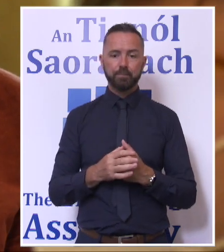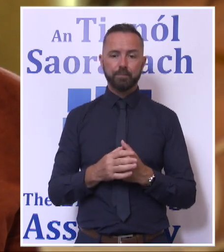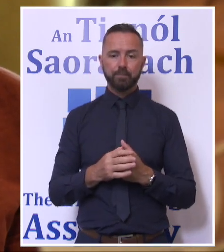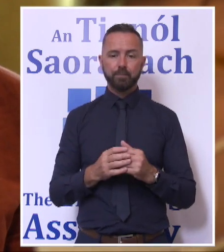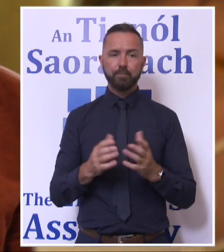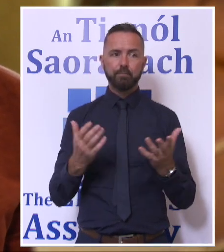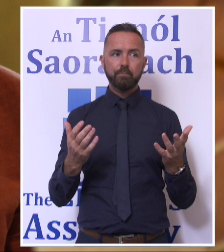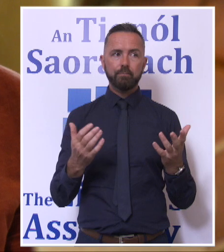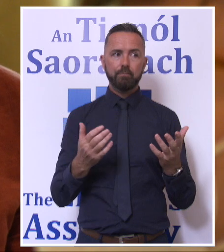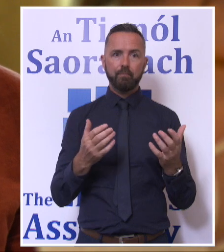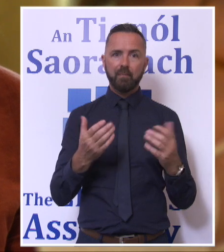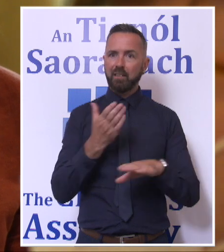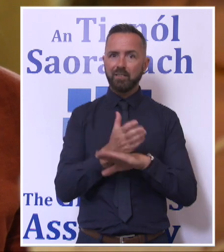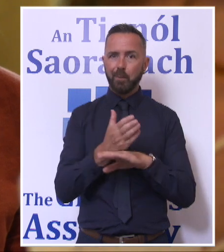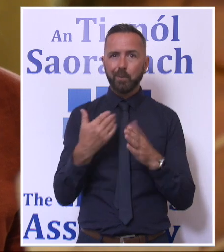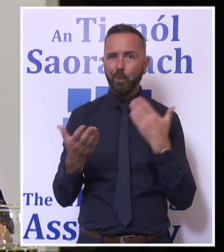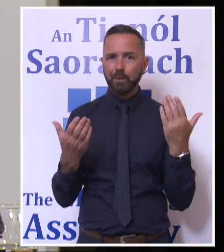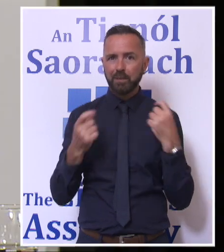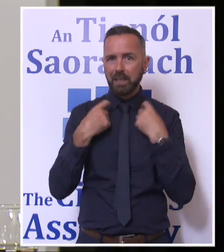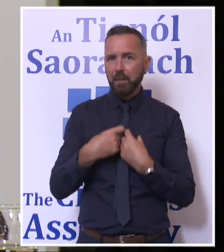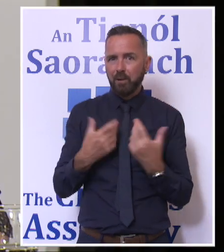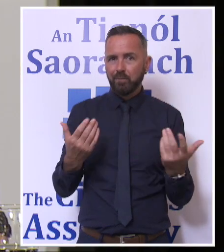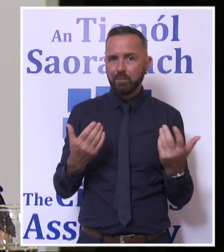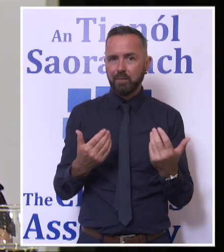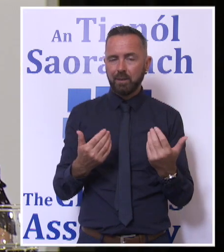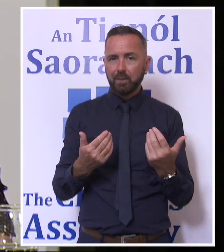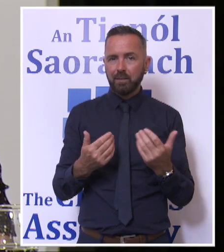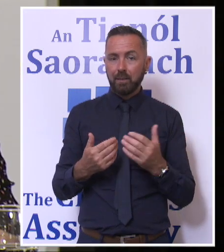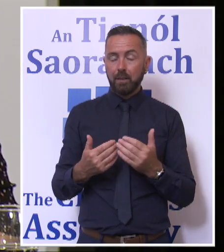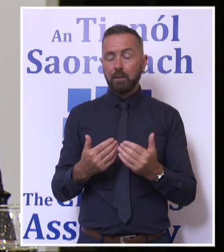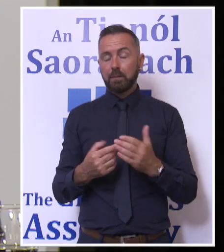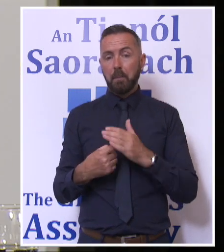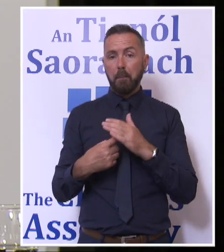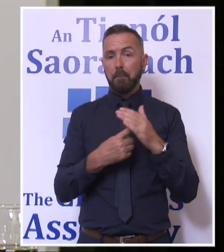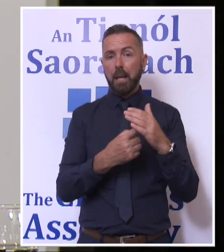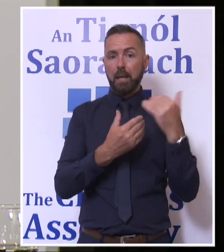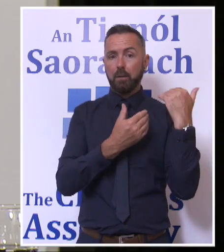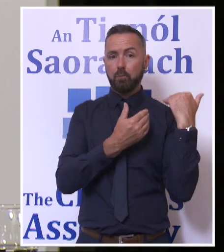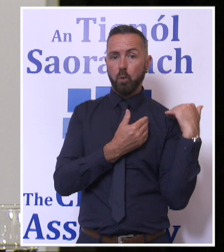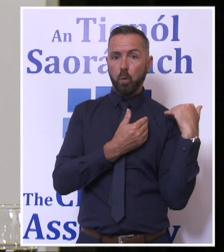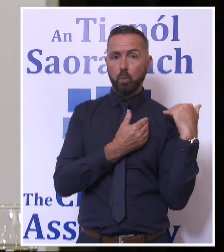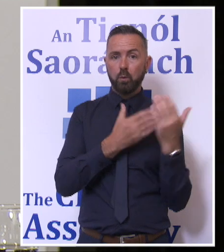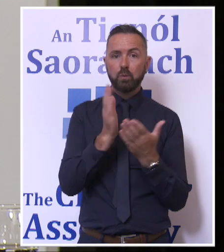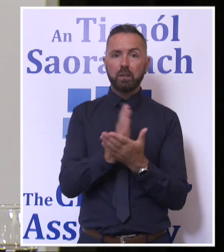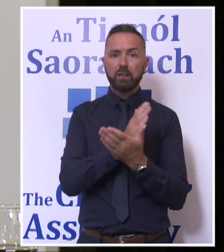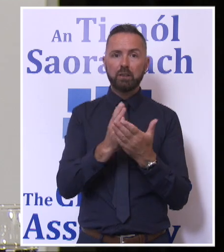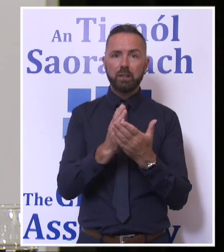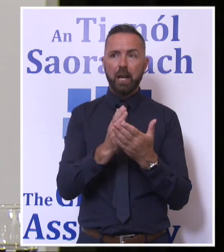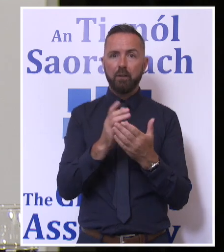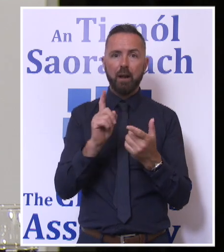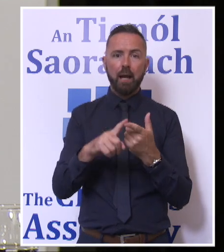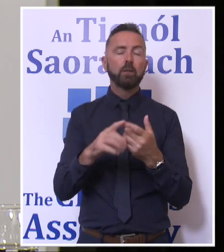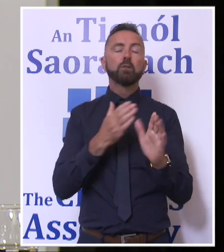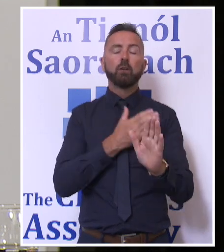So what do these mayors do? As I said, their main role is to chair the plenary or full council meetings, which is when all the